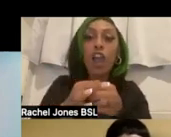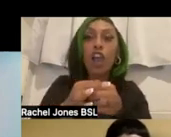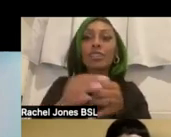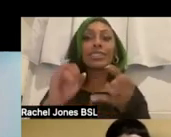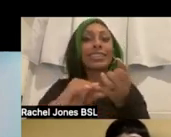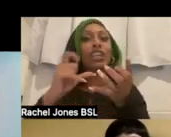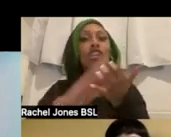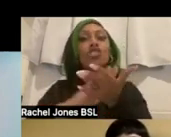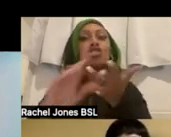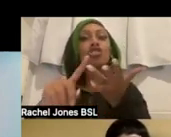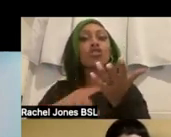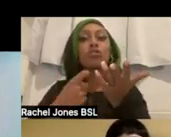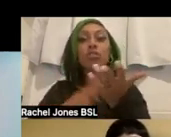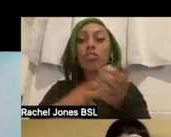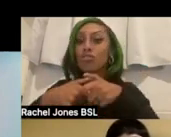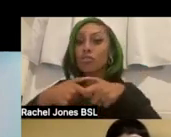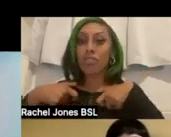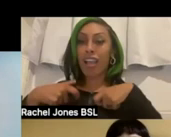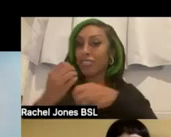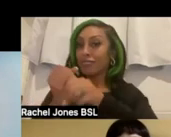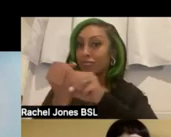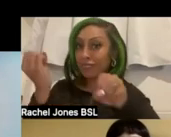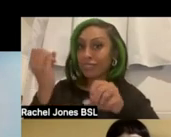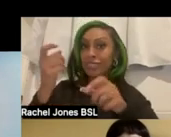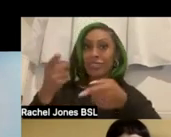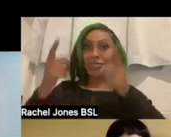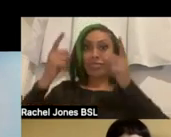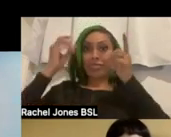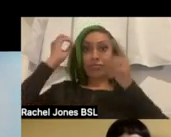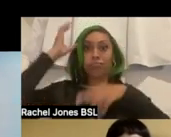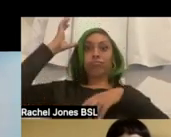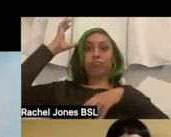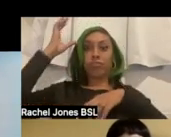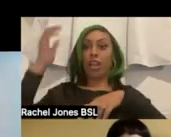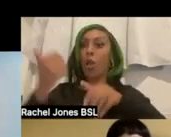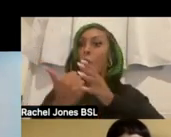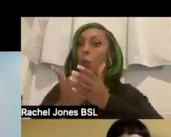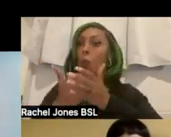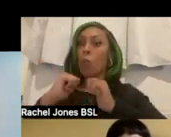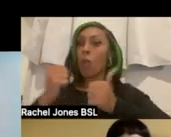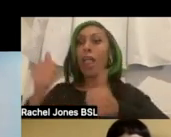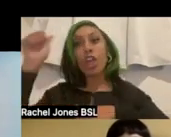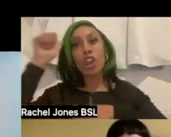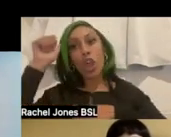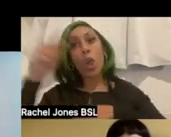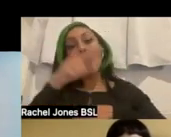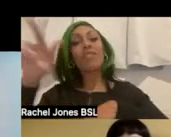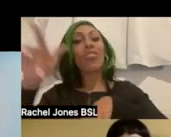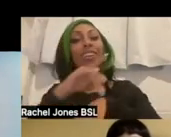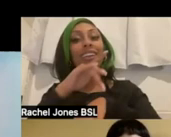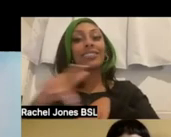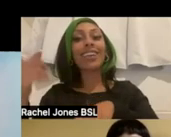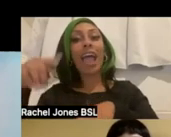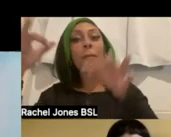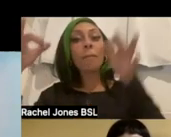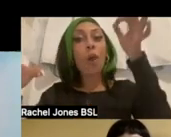for example, we're just finalizing a volume on Arab theater and politics, but we need to think of ways to